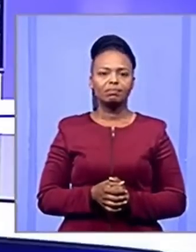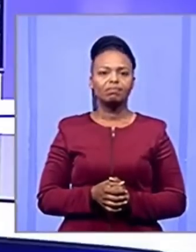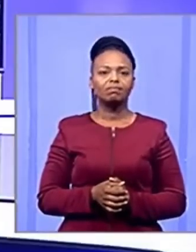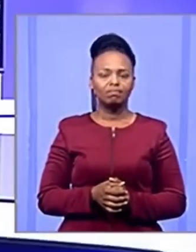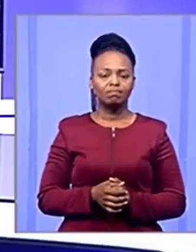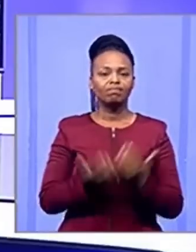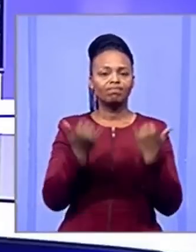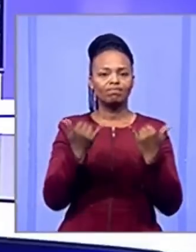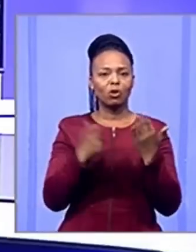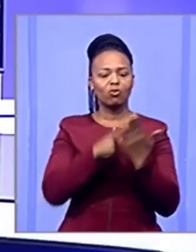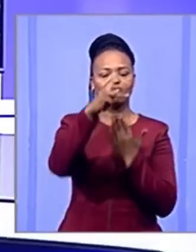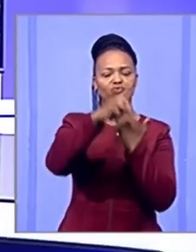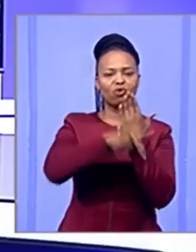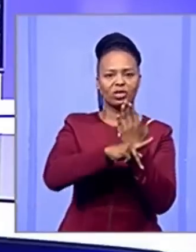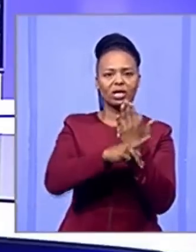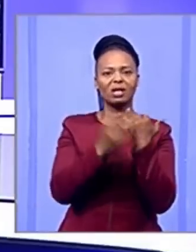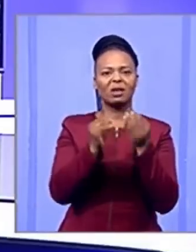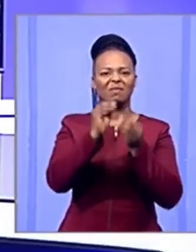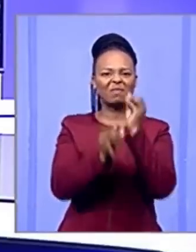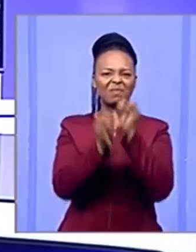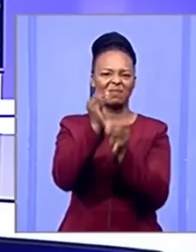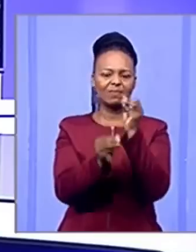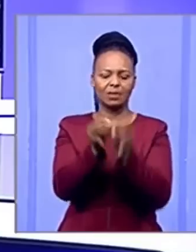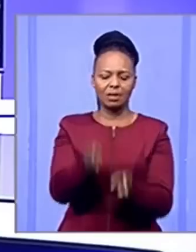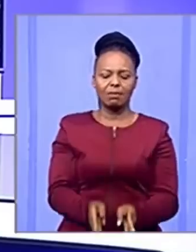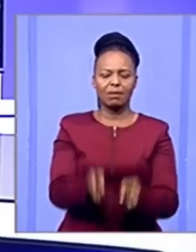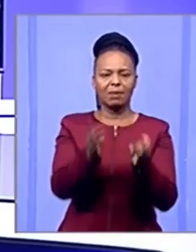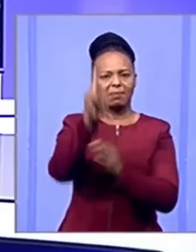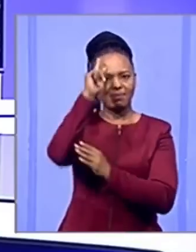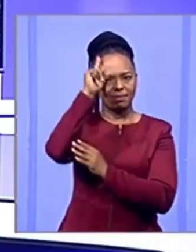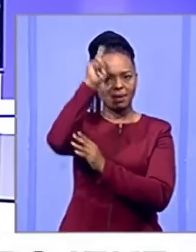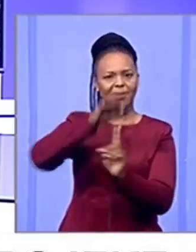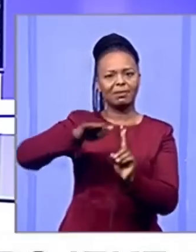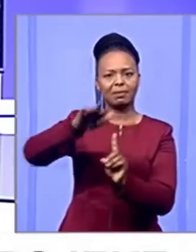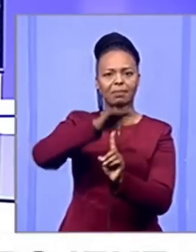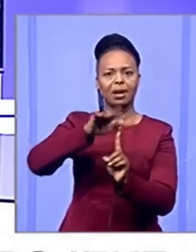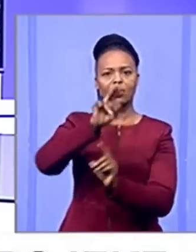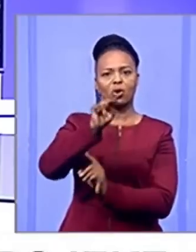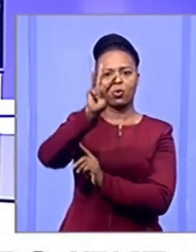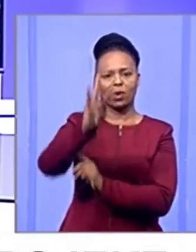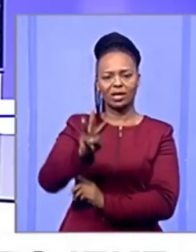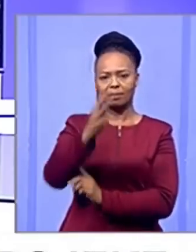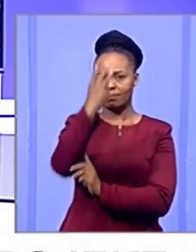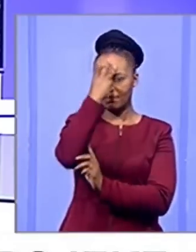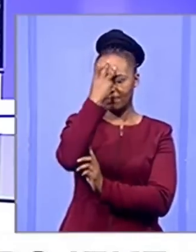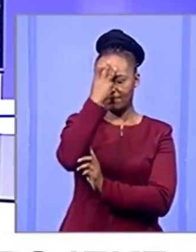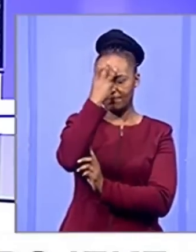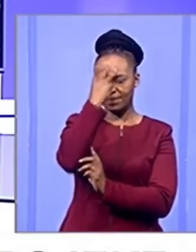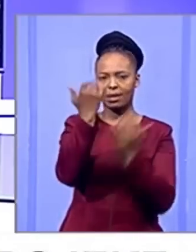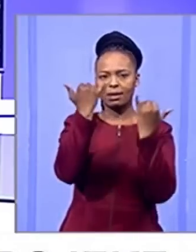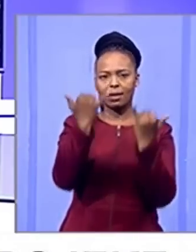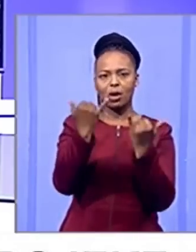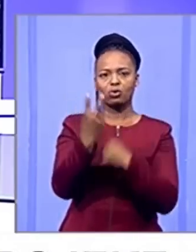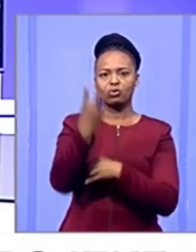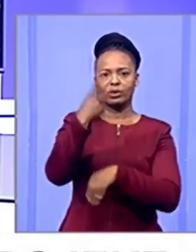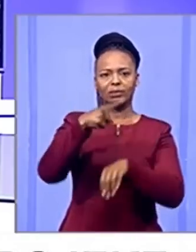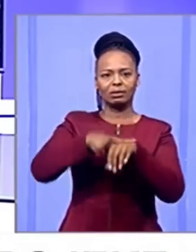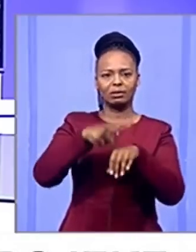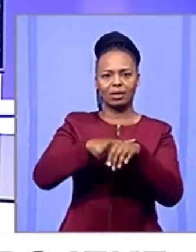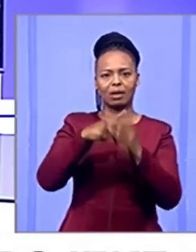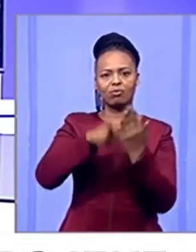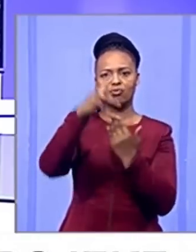Karoleswa ya projeke ya go kaonafatša tsela ya Nelson Mandela ka Mahikeng Northwest e menagantšitšwe gabedi go tloga